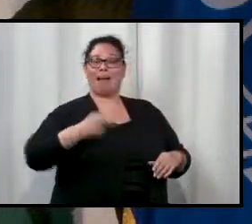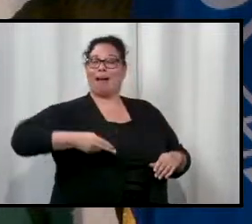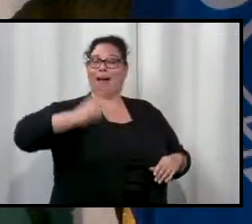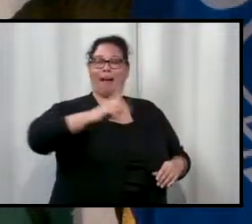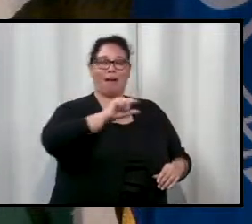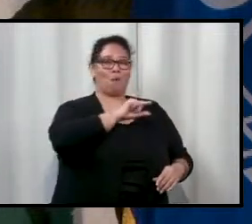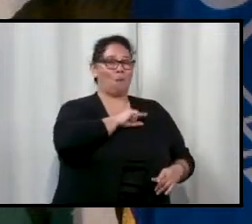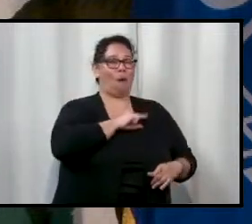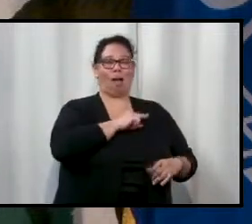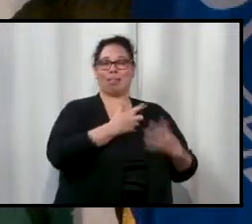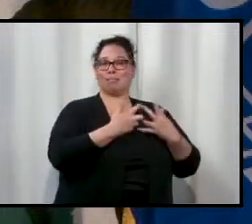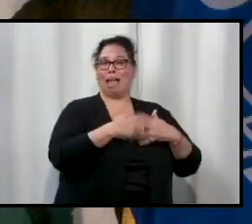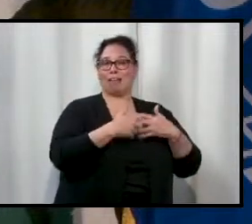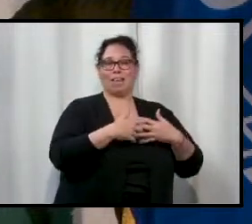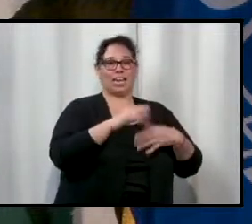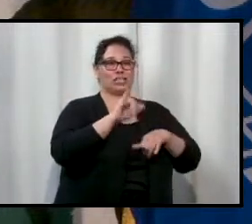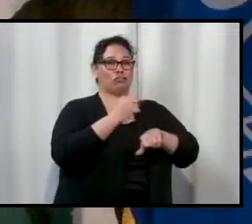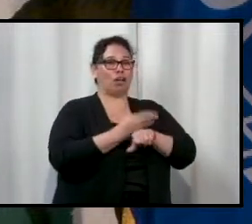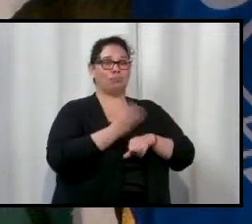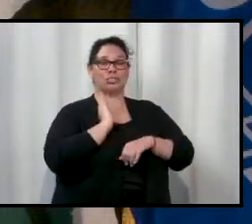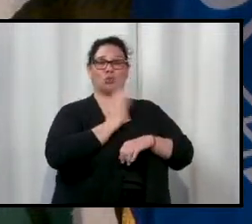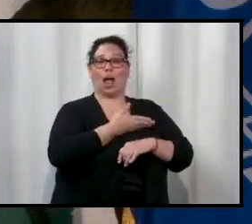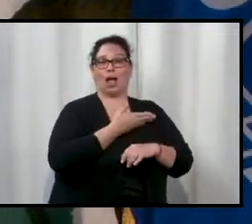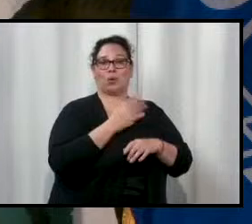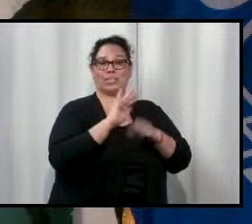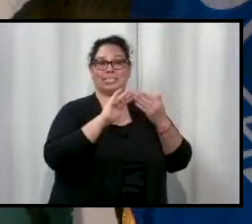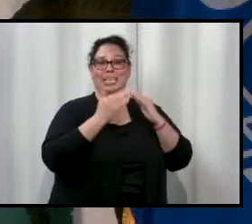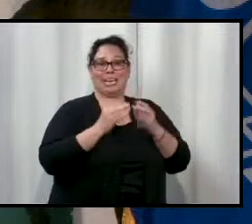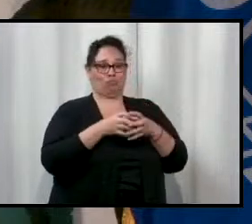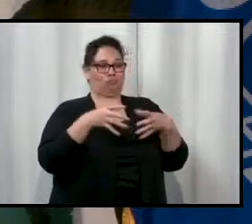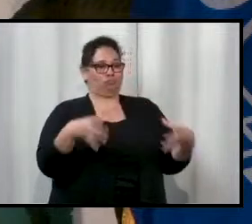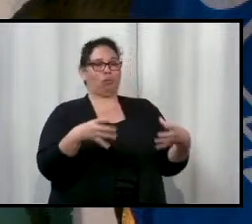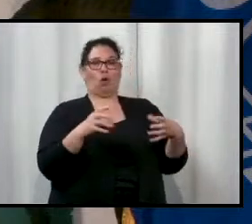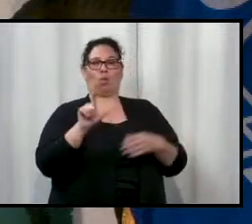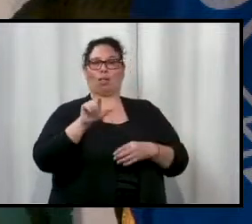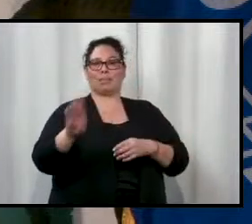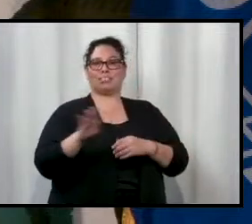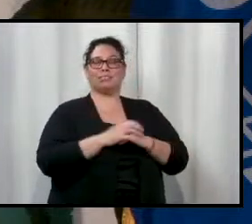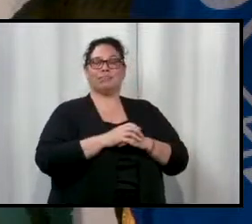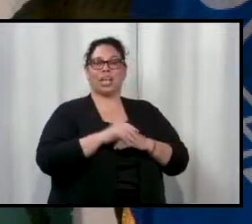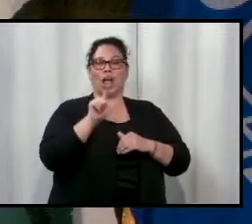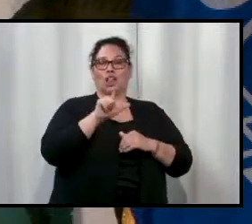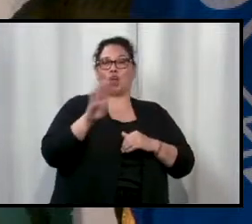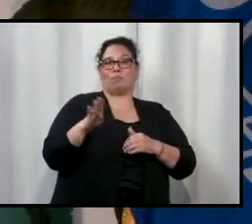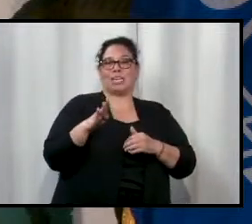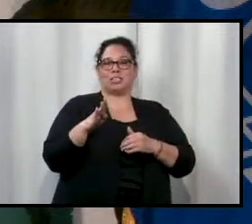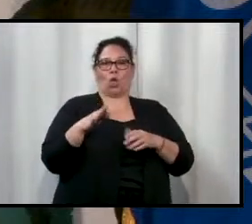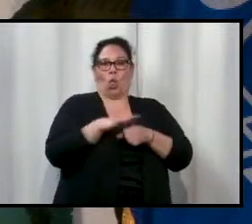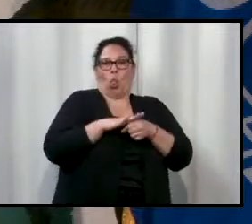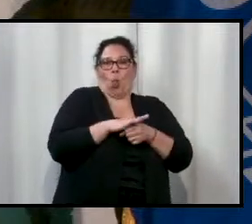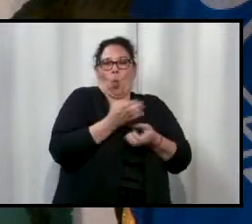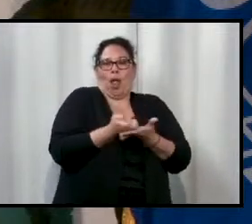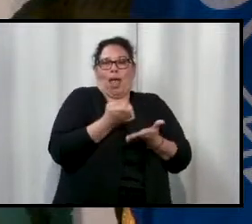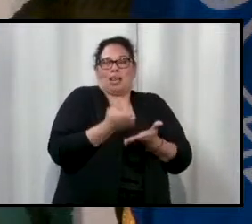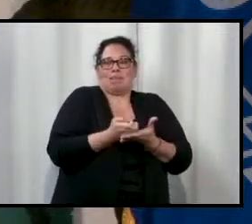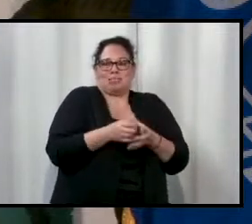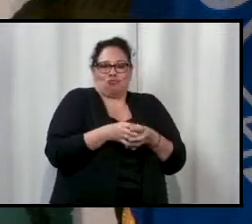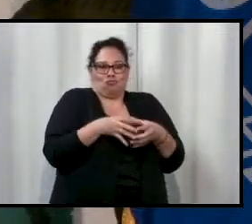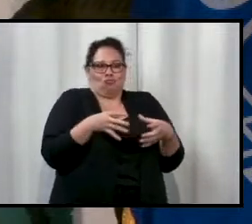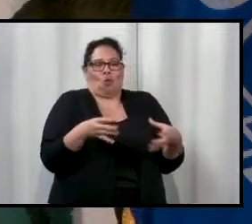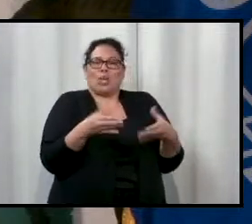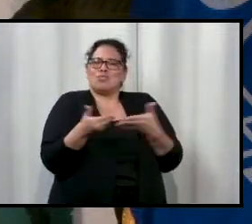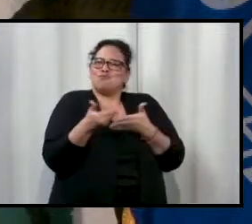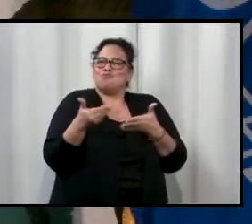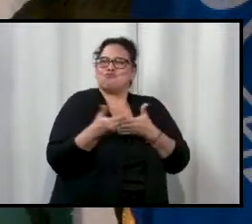quality manufacturing jobs to our city, is helping to grow Long Beach. Long Beach's local economy is growing in new and exciting directions.